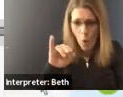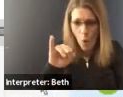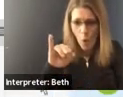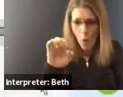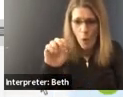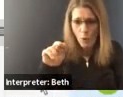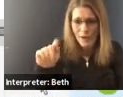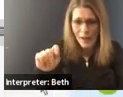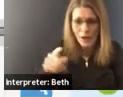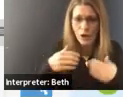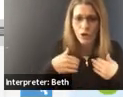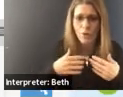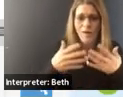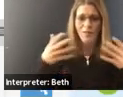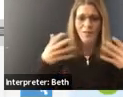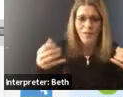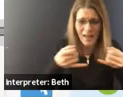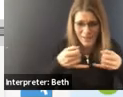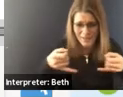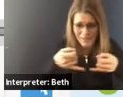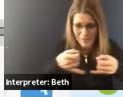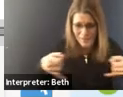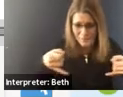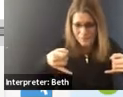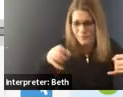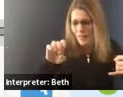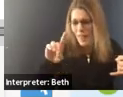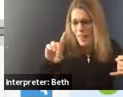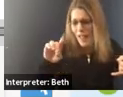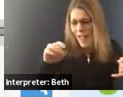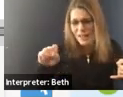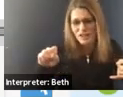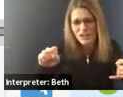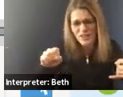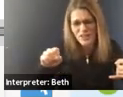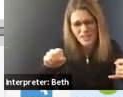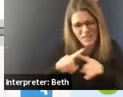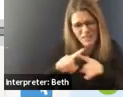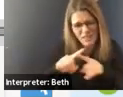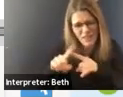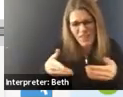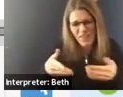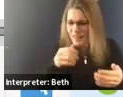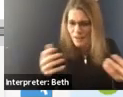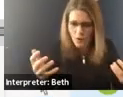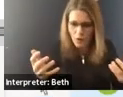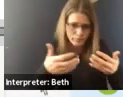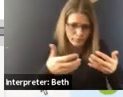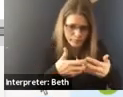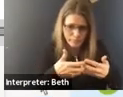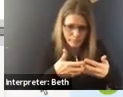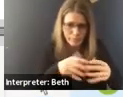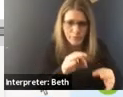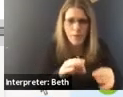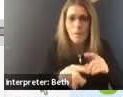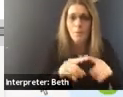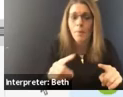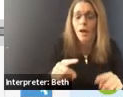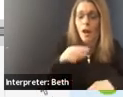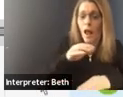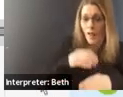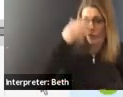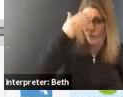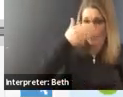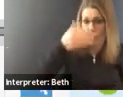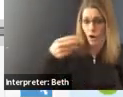up correctly, but across the front of the hood here, I've got a lot of good things happening, right? And I've